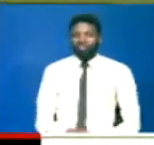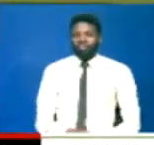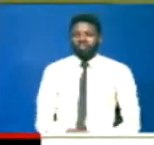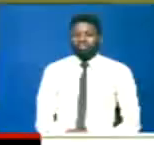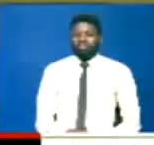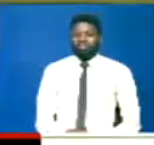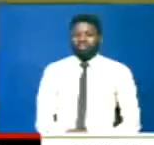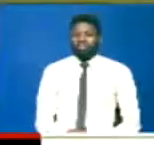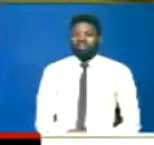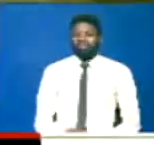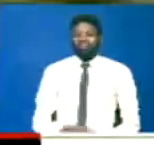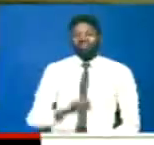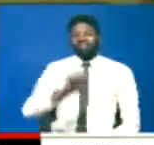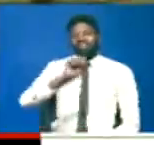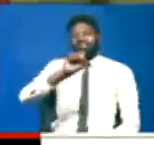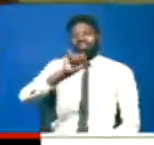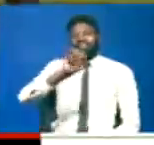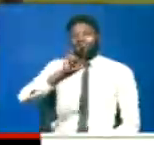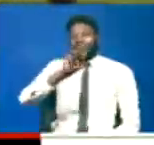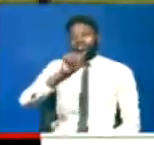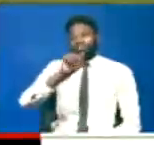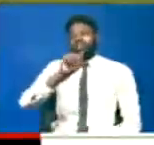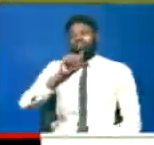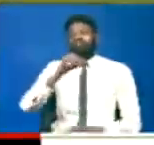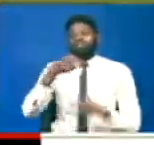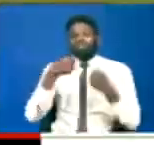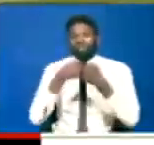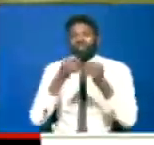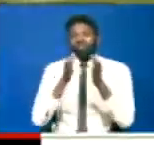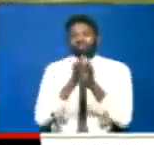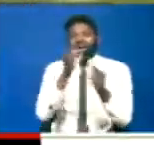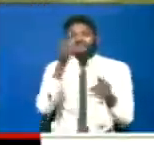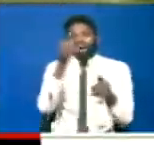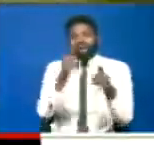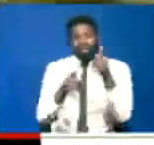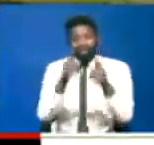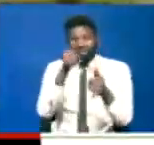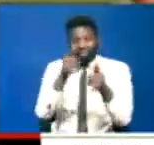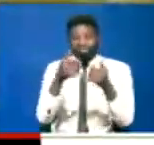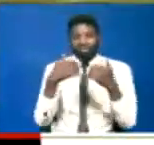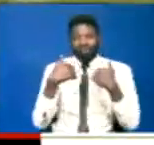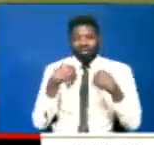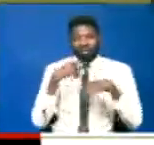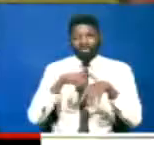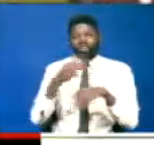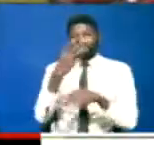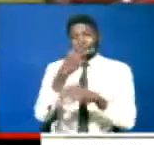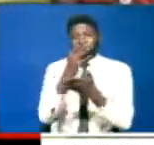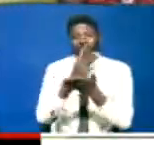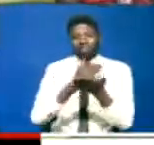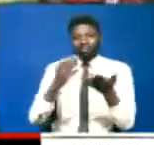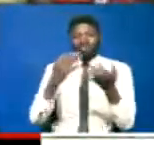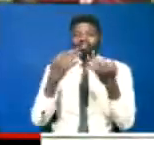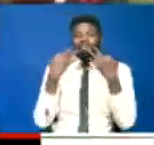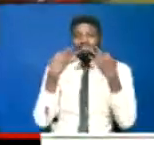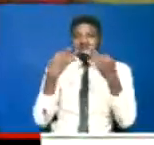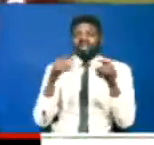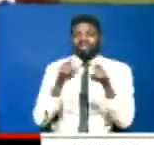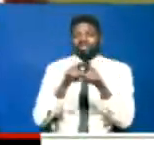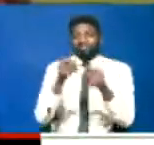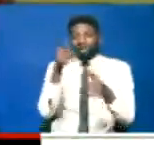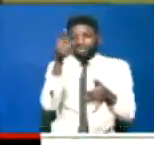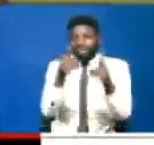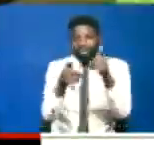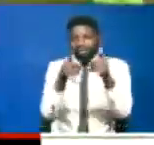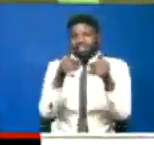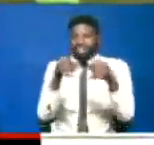The Simbas faced an Algerian squad composed of France-based players in Wednesday's semi-final. The Algerian squad used their superior power in the